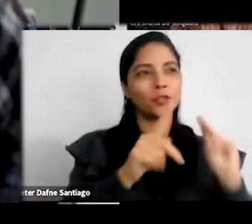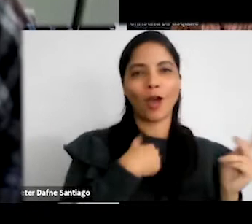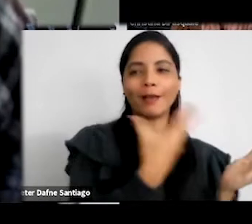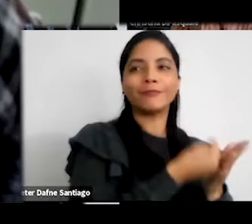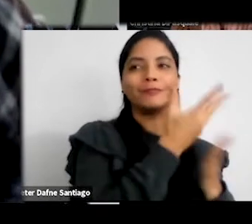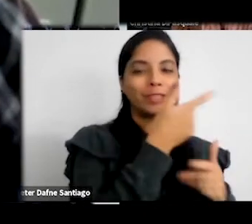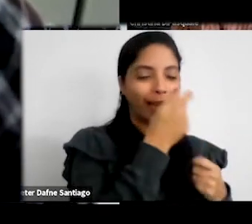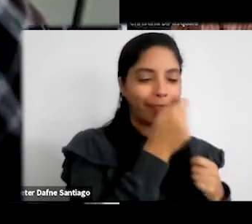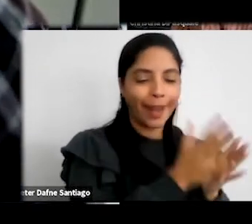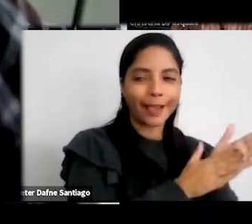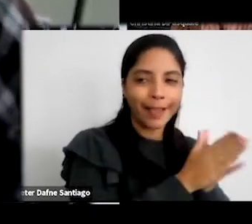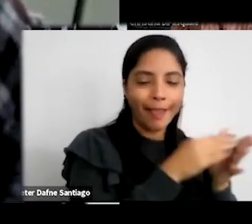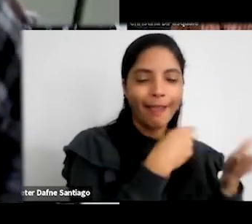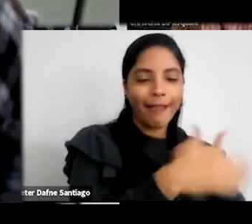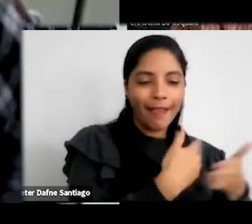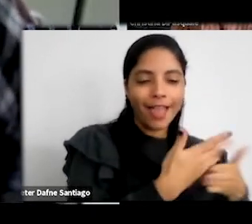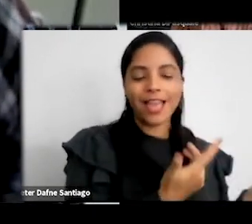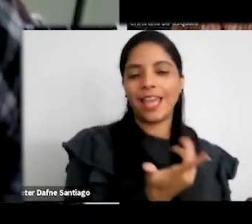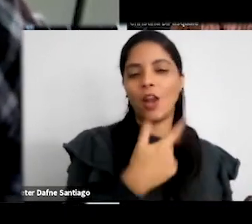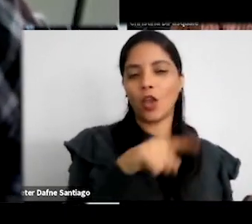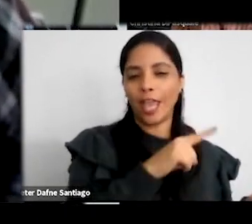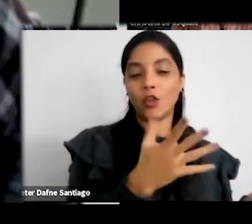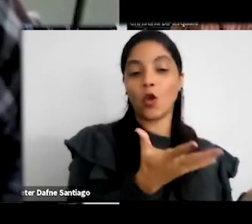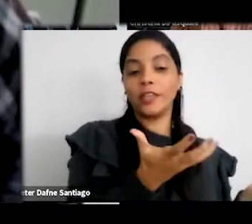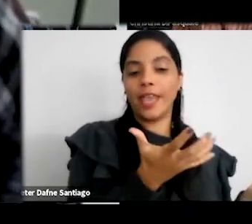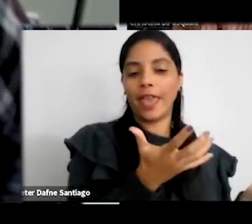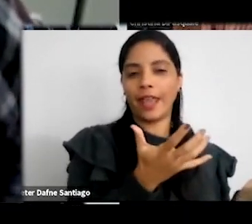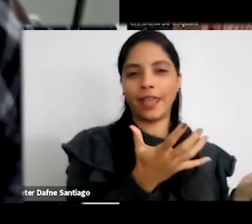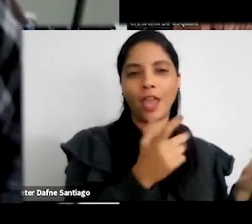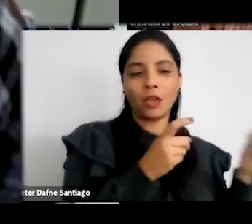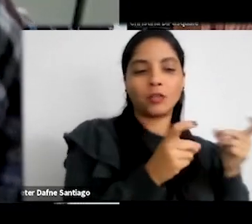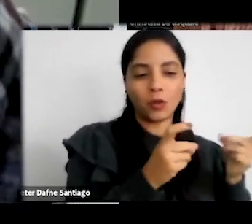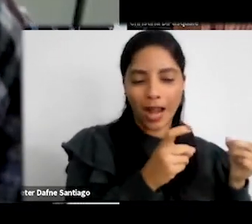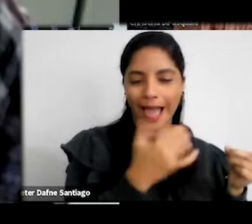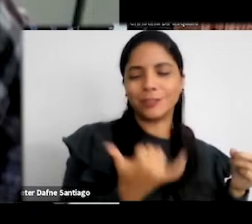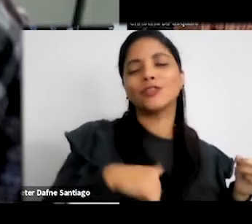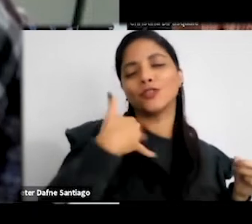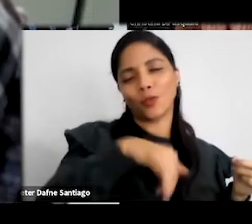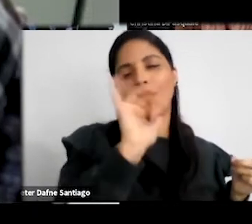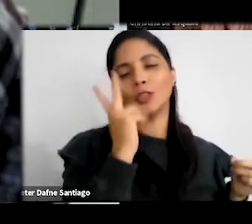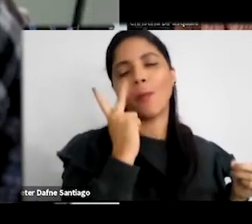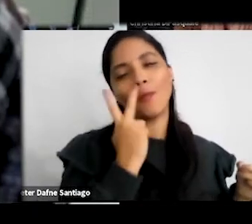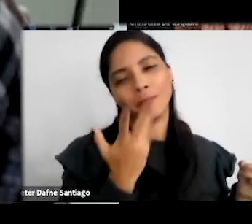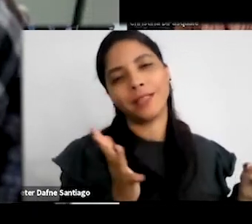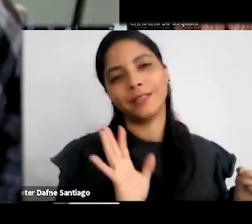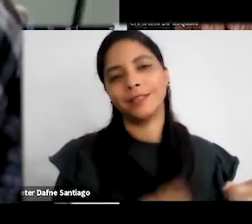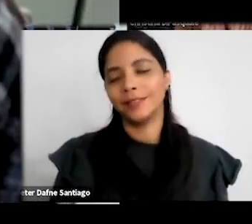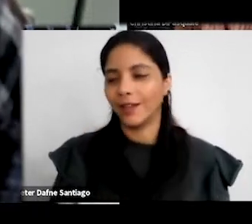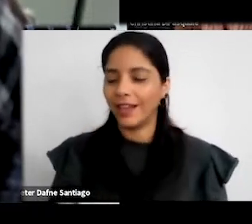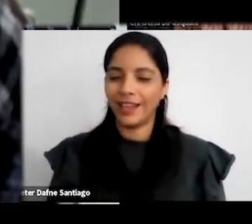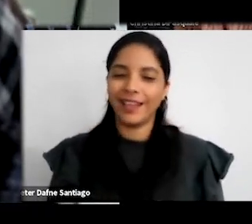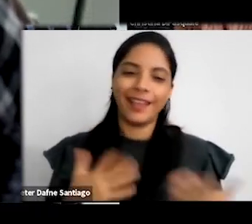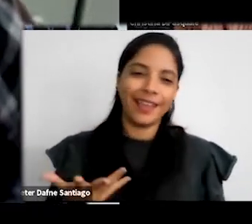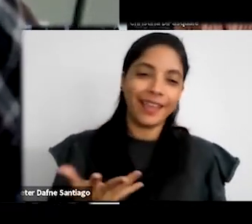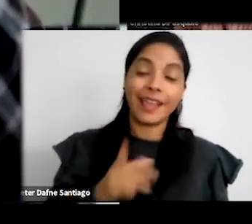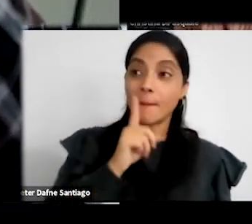public television and public goods. I mean, that's something that we're seeing now. Just phenomenal, just the research that